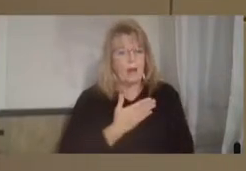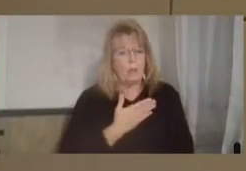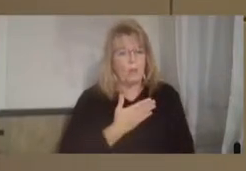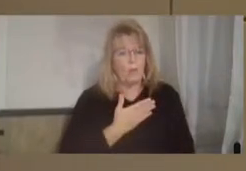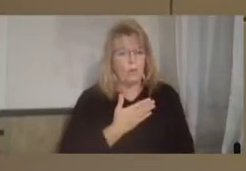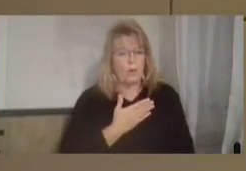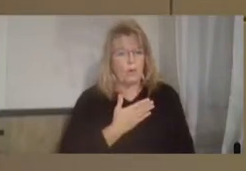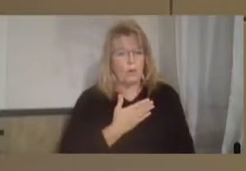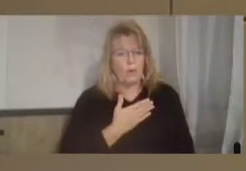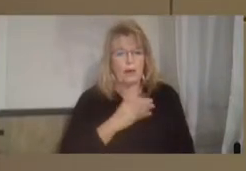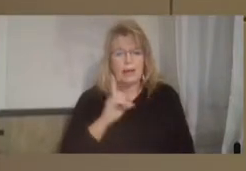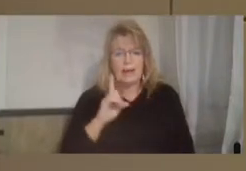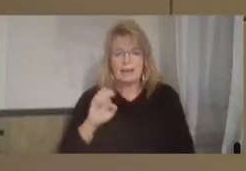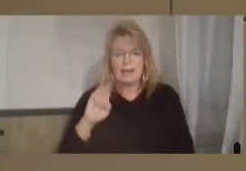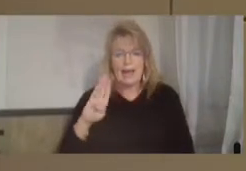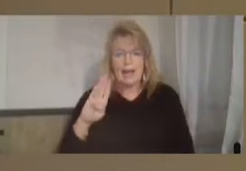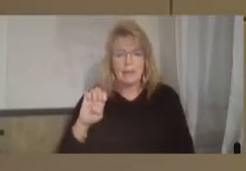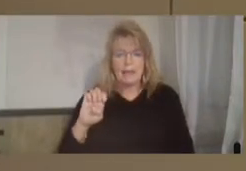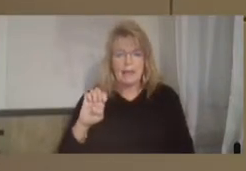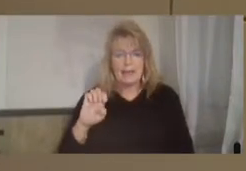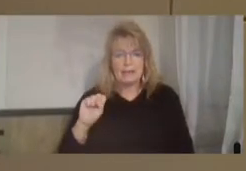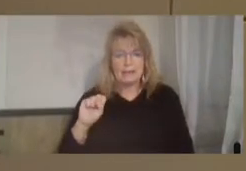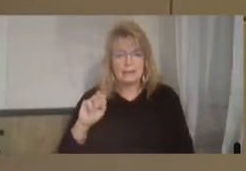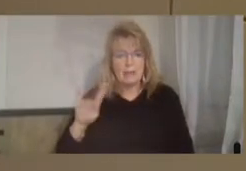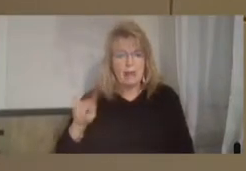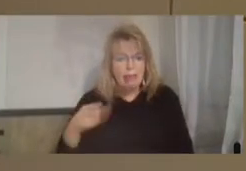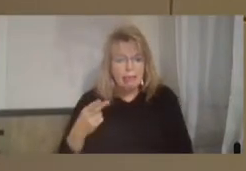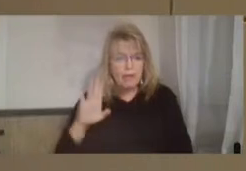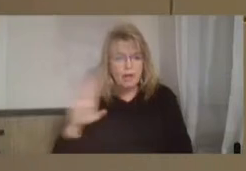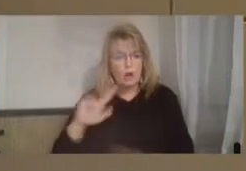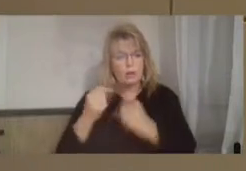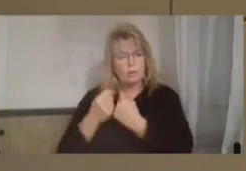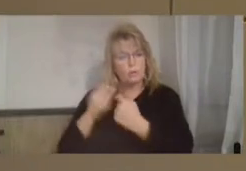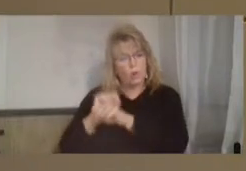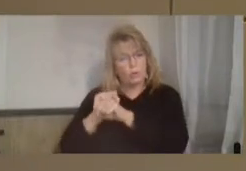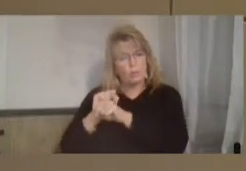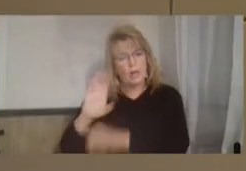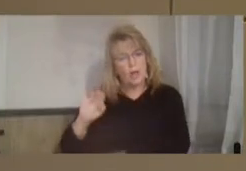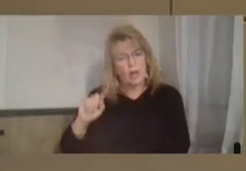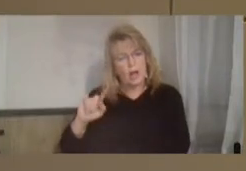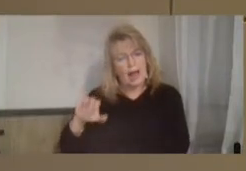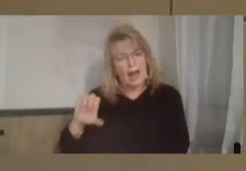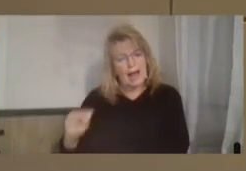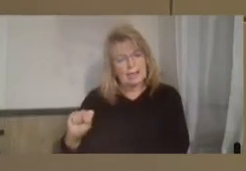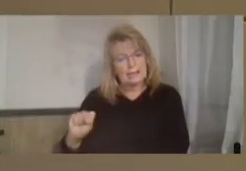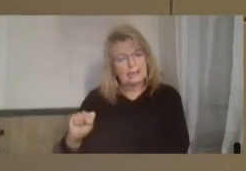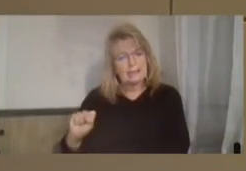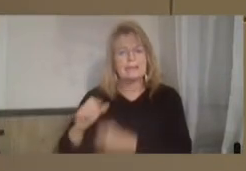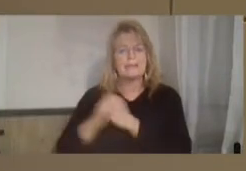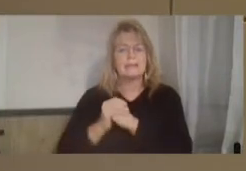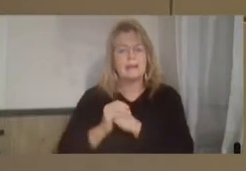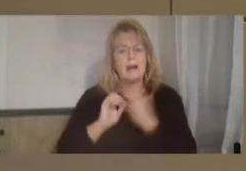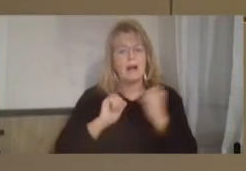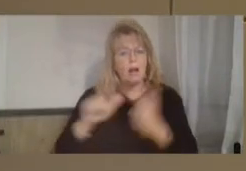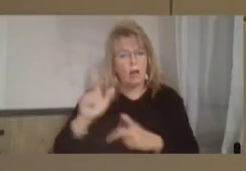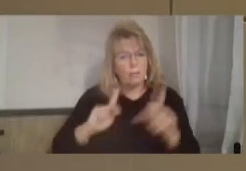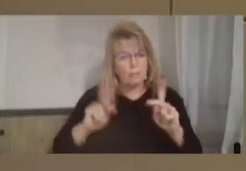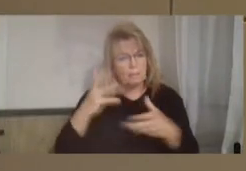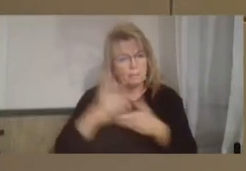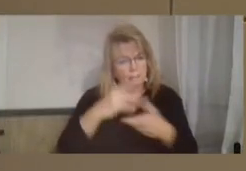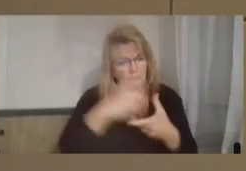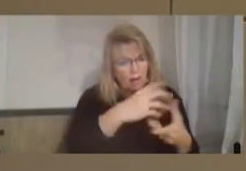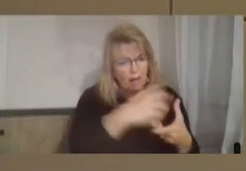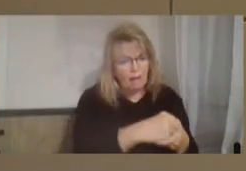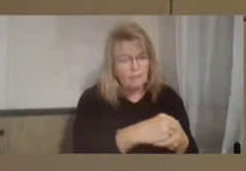Debbie Smith and her team has been working with Ms. Colias, petitioner, and all the parties involved.